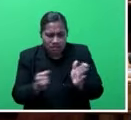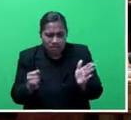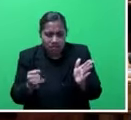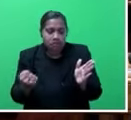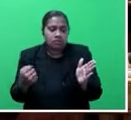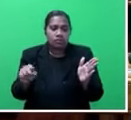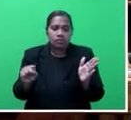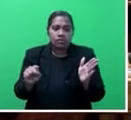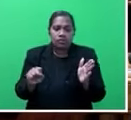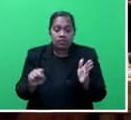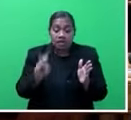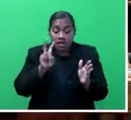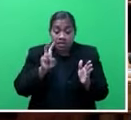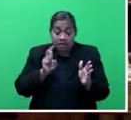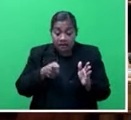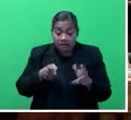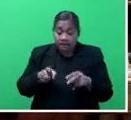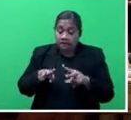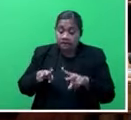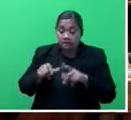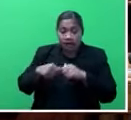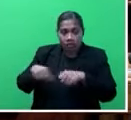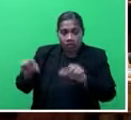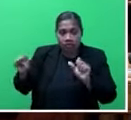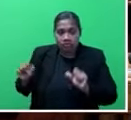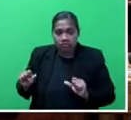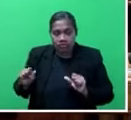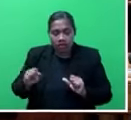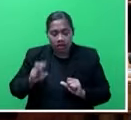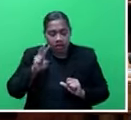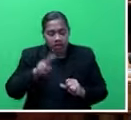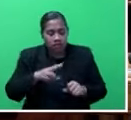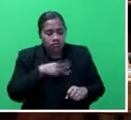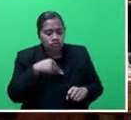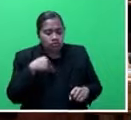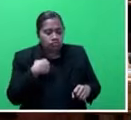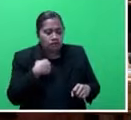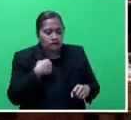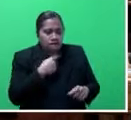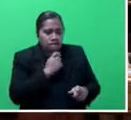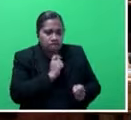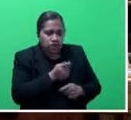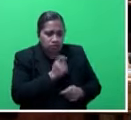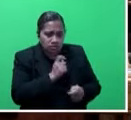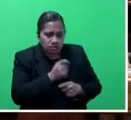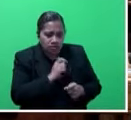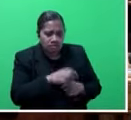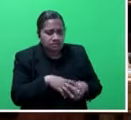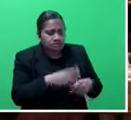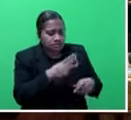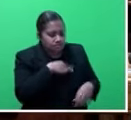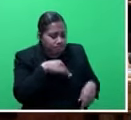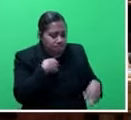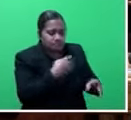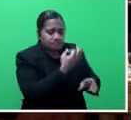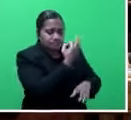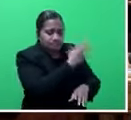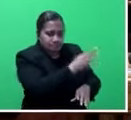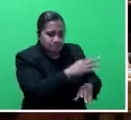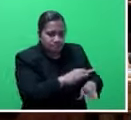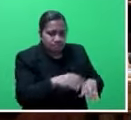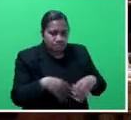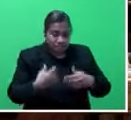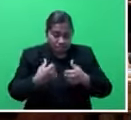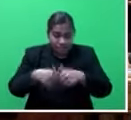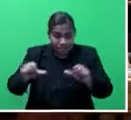at agriculture, if you look at the Ministry of Fisheries, if you look at Ministry of Forestry, agriculture even